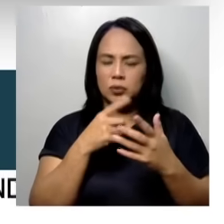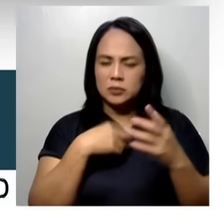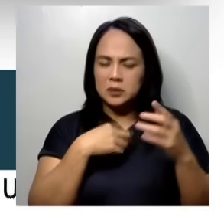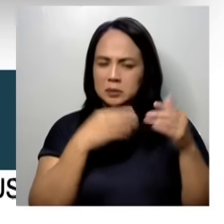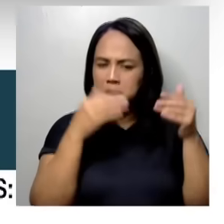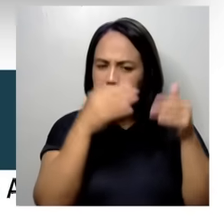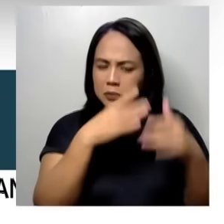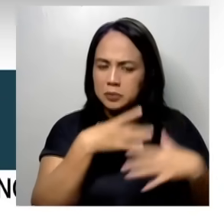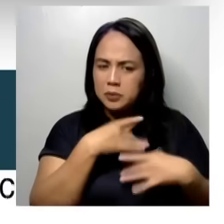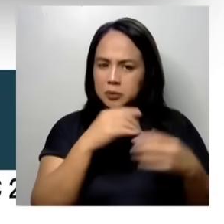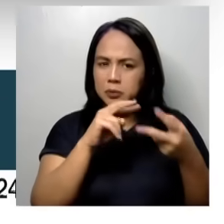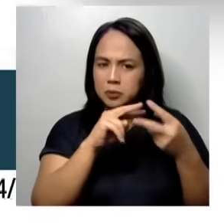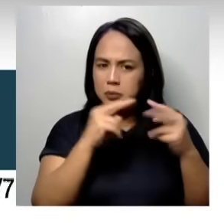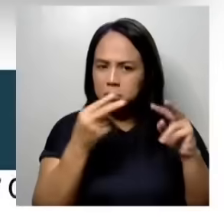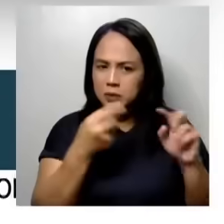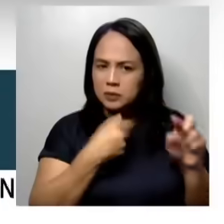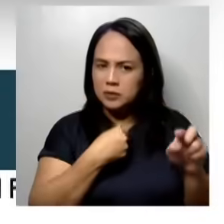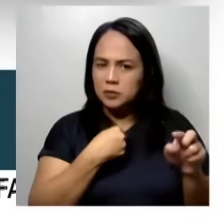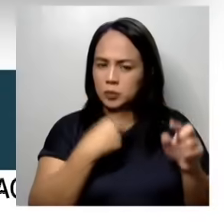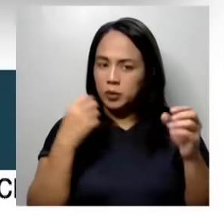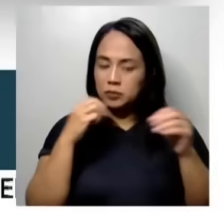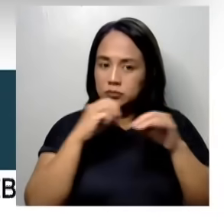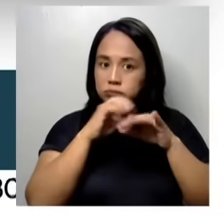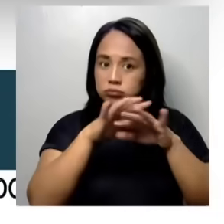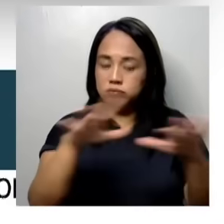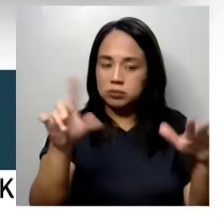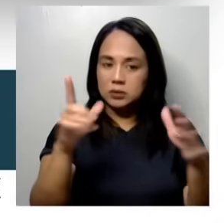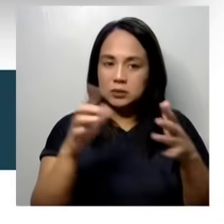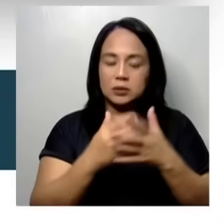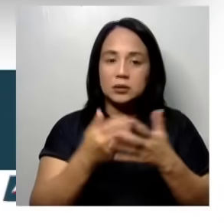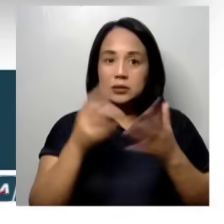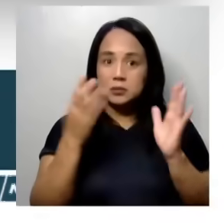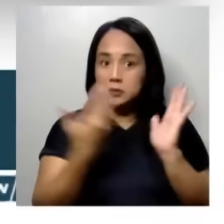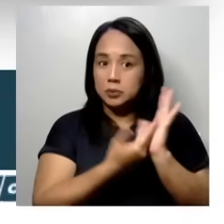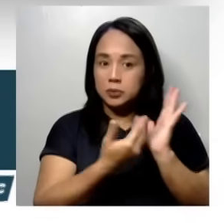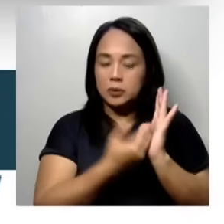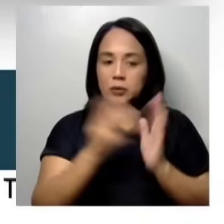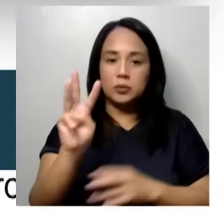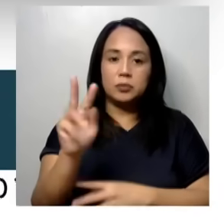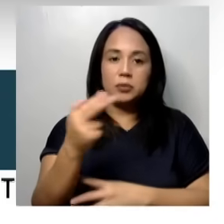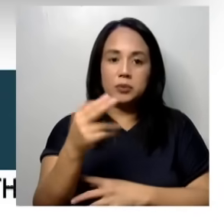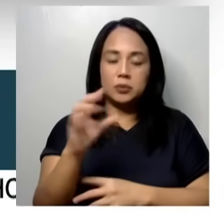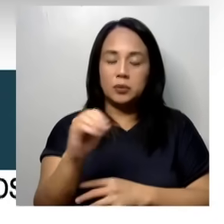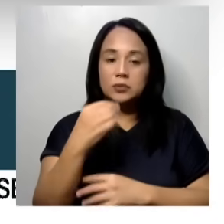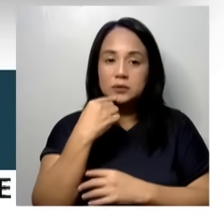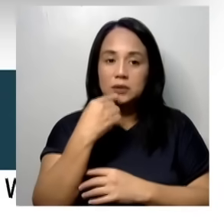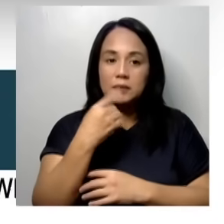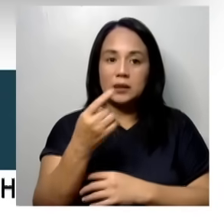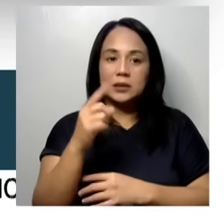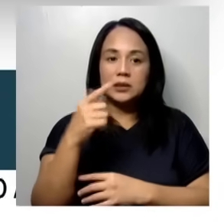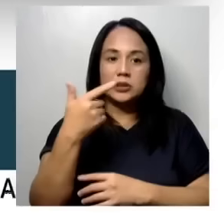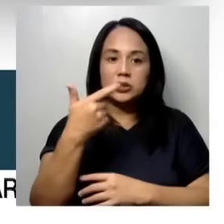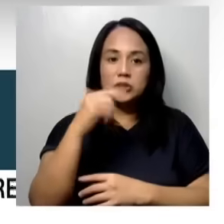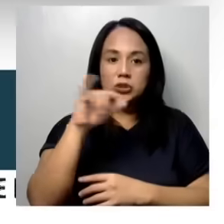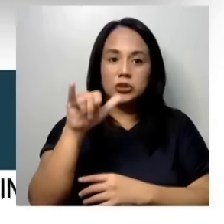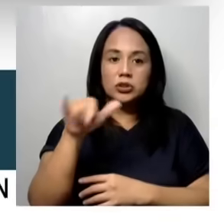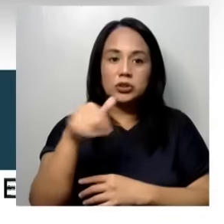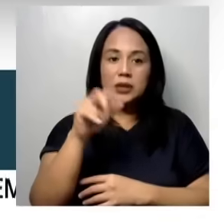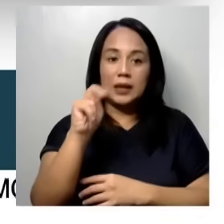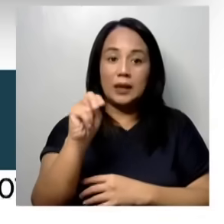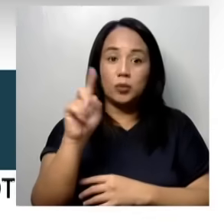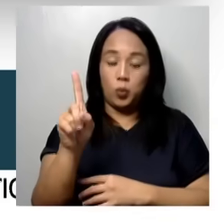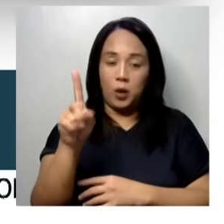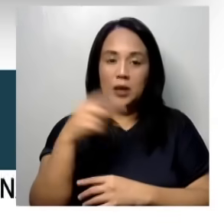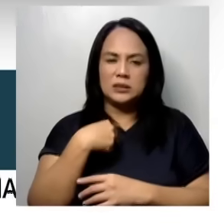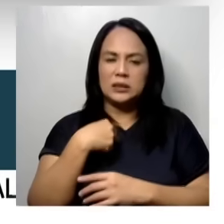its rapidly increasing spread. Based on available evidence, the world body says JN.1 poses a low global